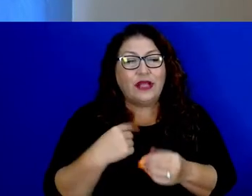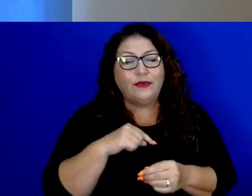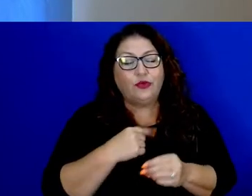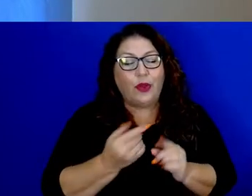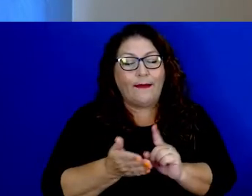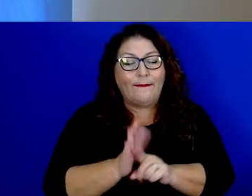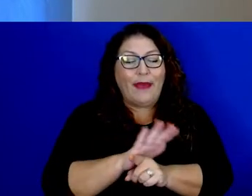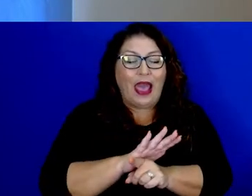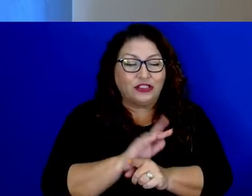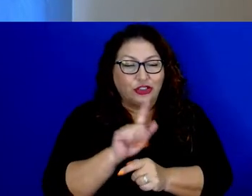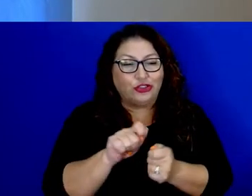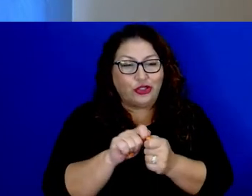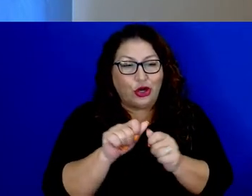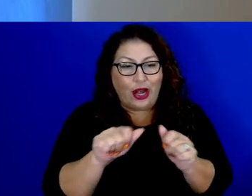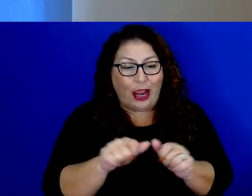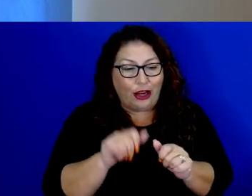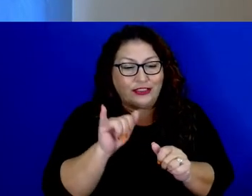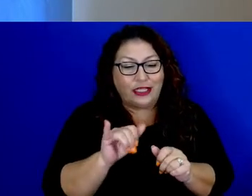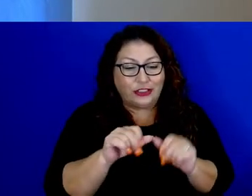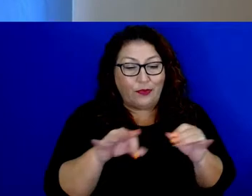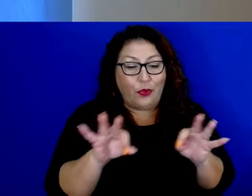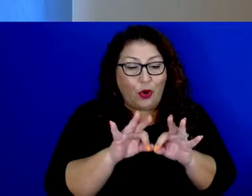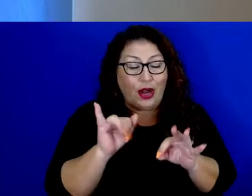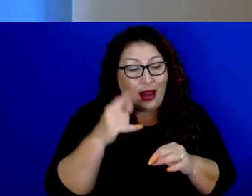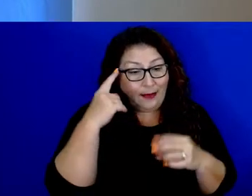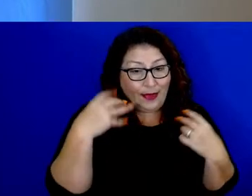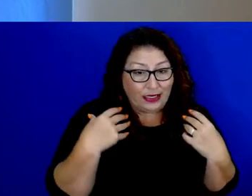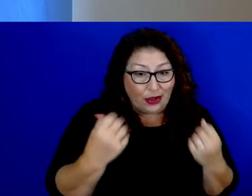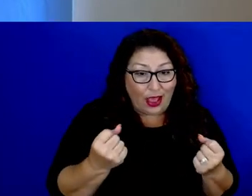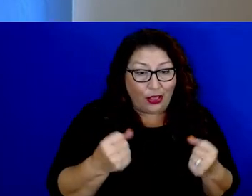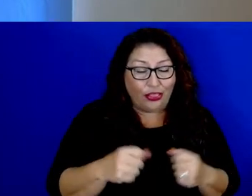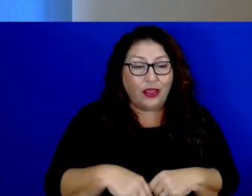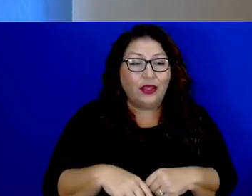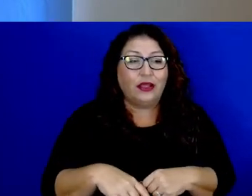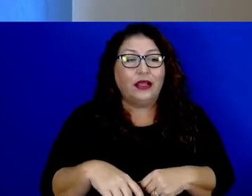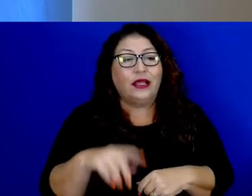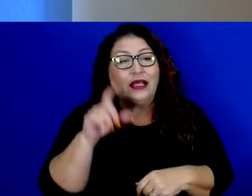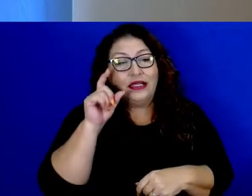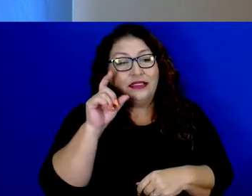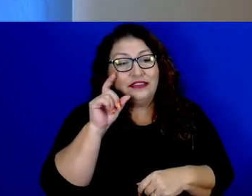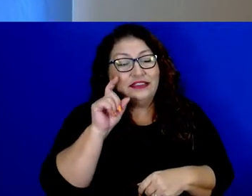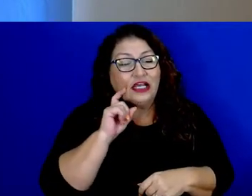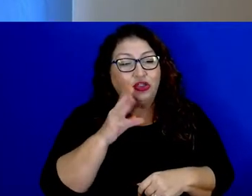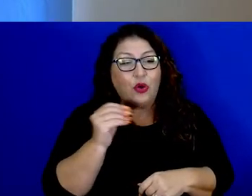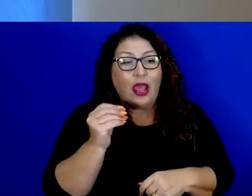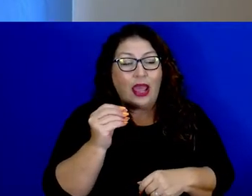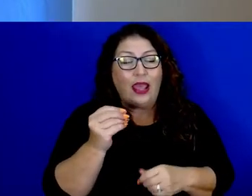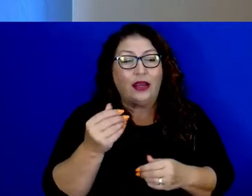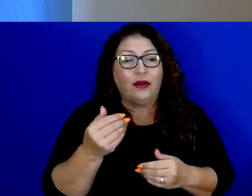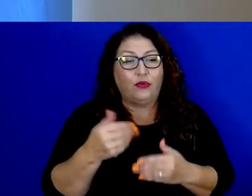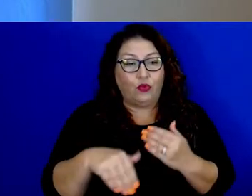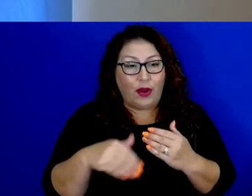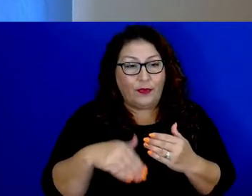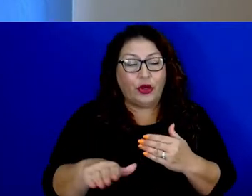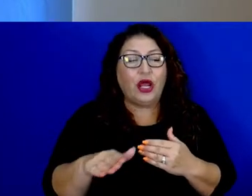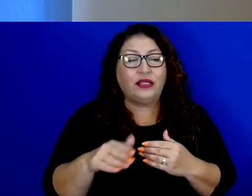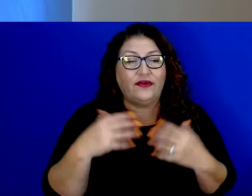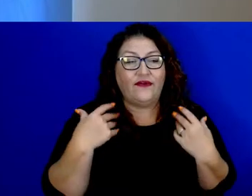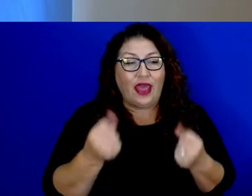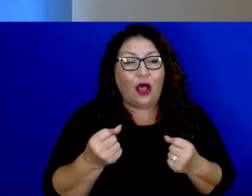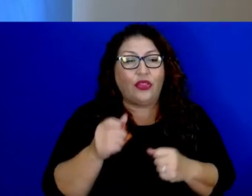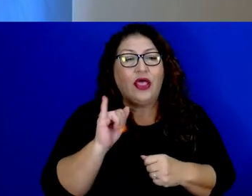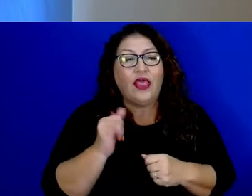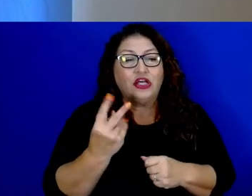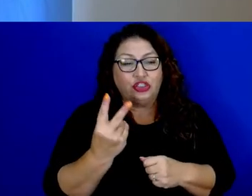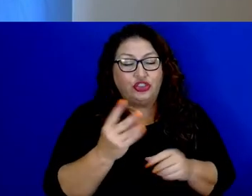important, such as mental health, sexual and reproductive health, two domains that have suffered considerably during